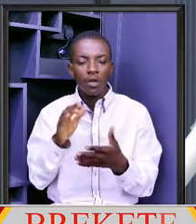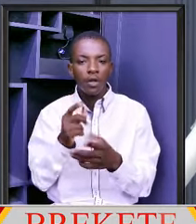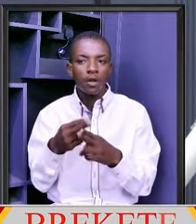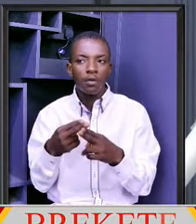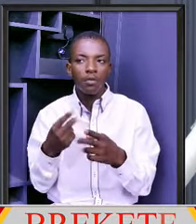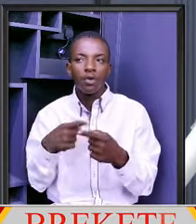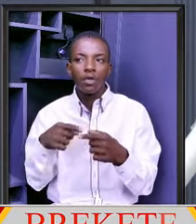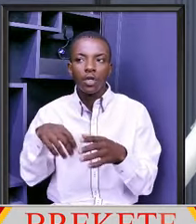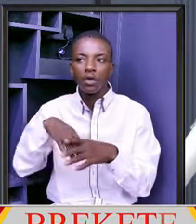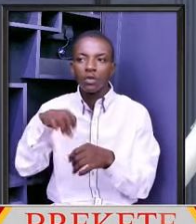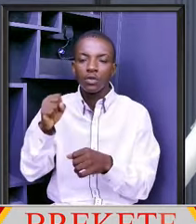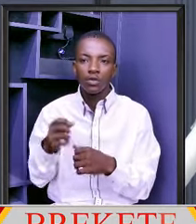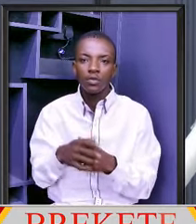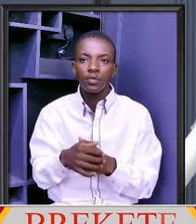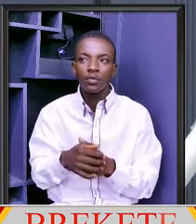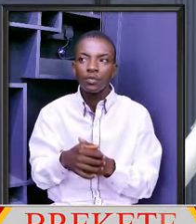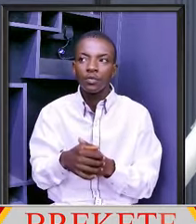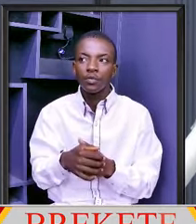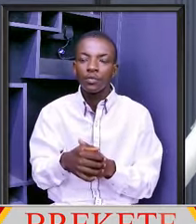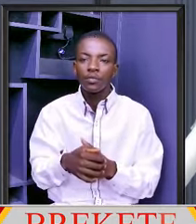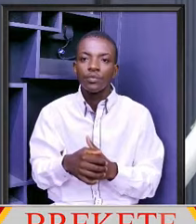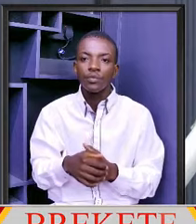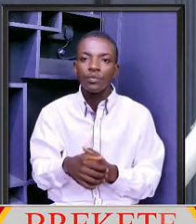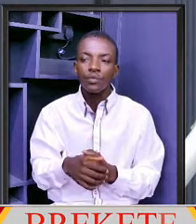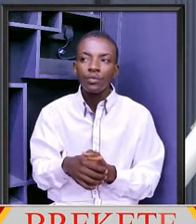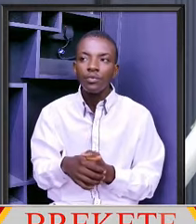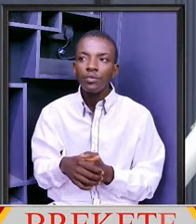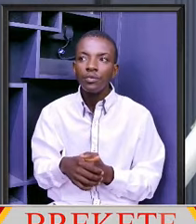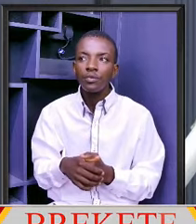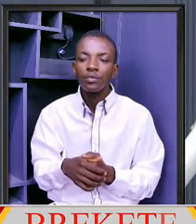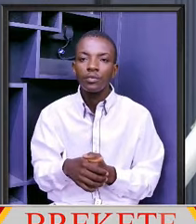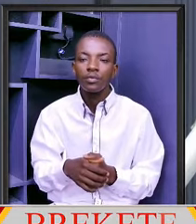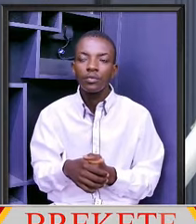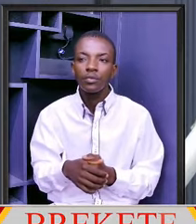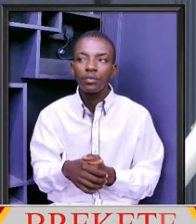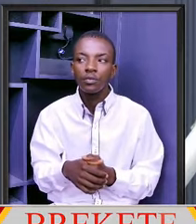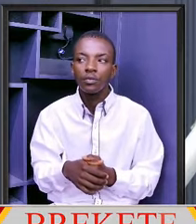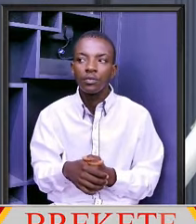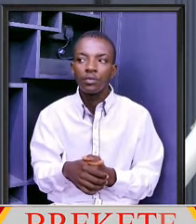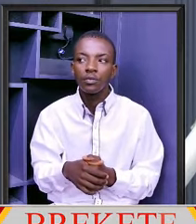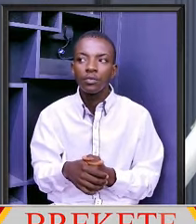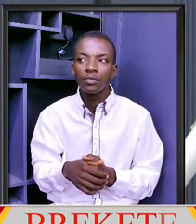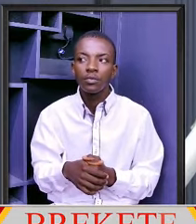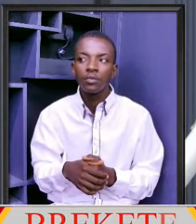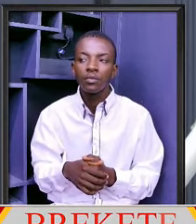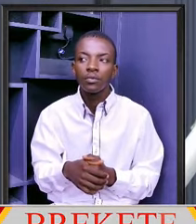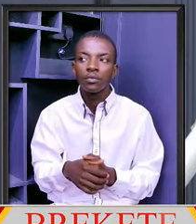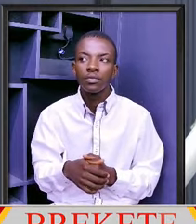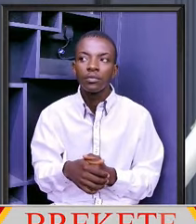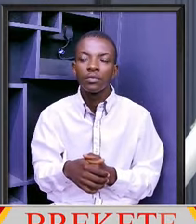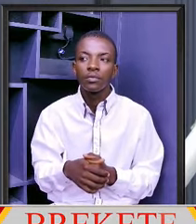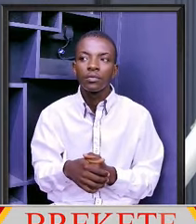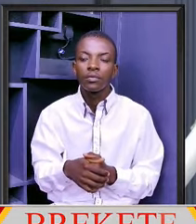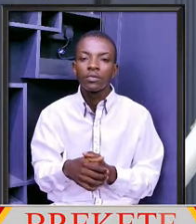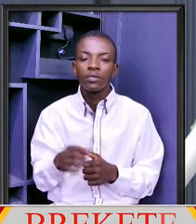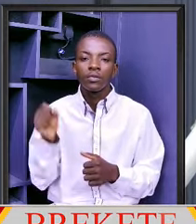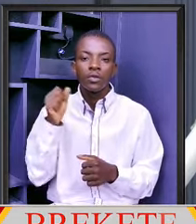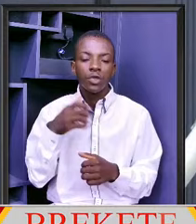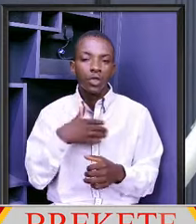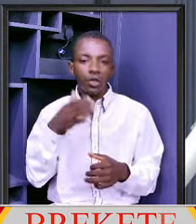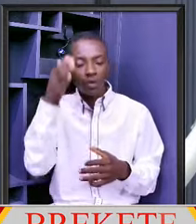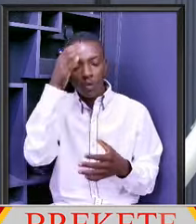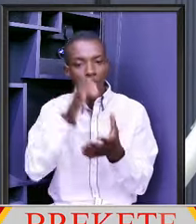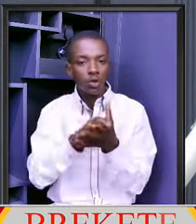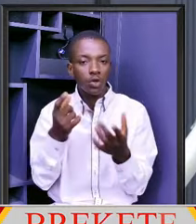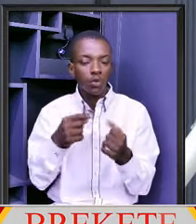she go there outside. No, one person fit bring them in. Okay, and then you go know the woman, bring her in. If now she and the husband come,